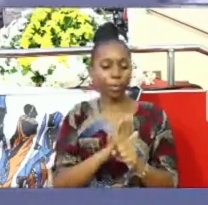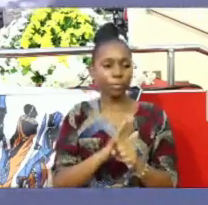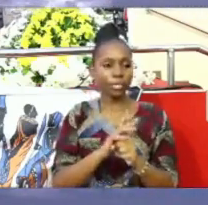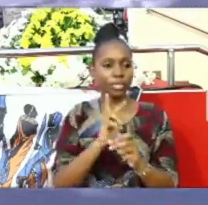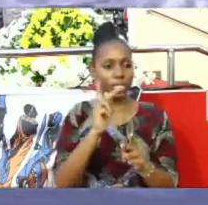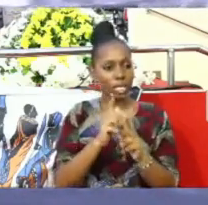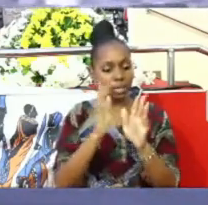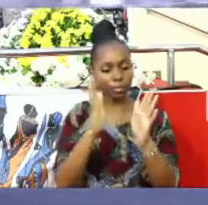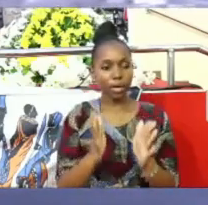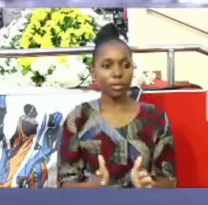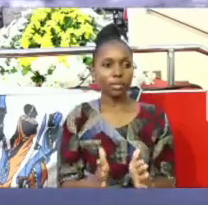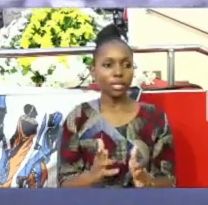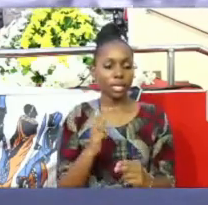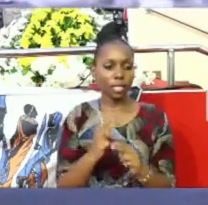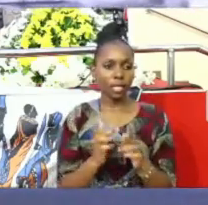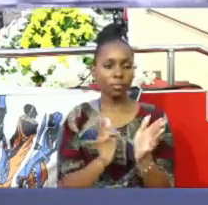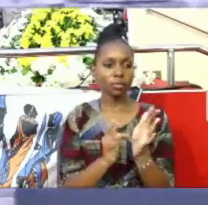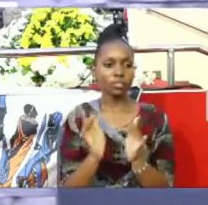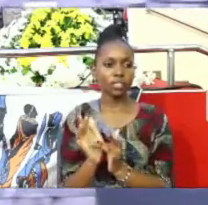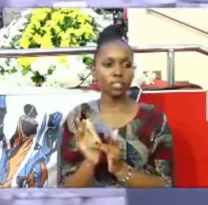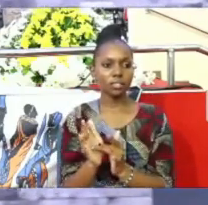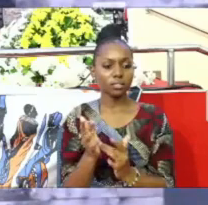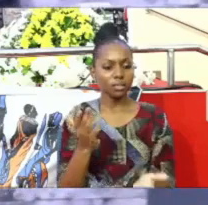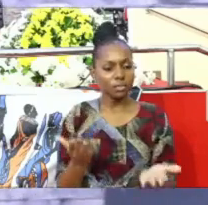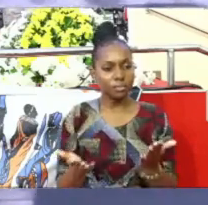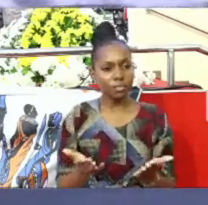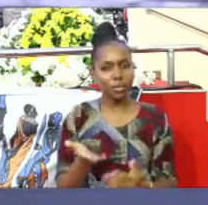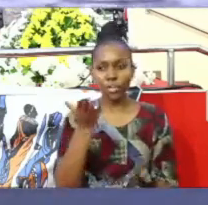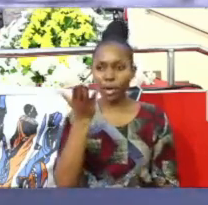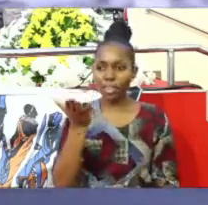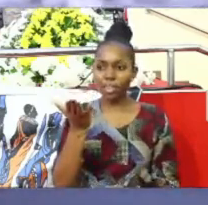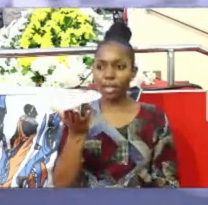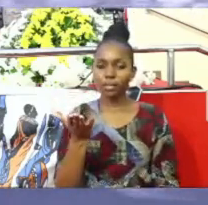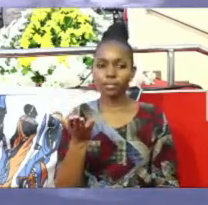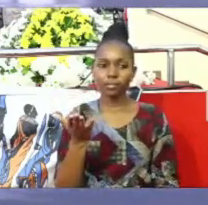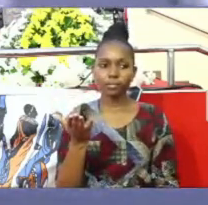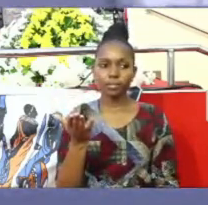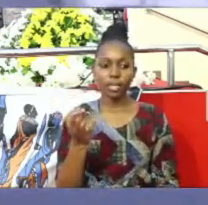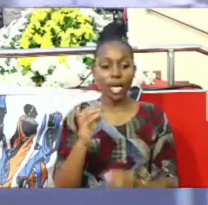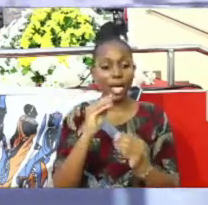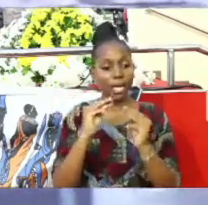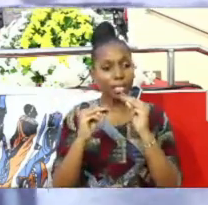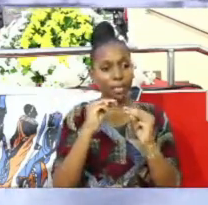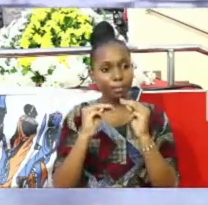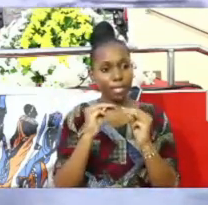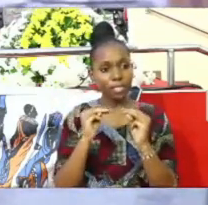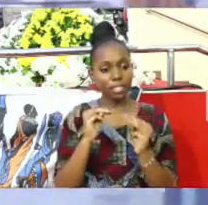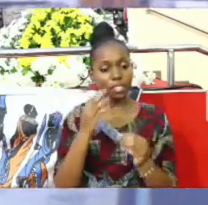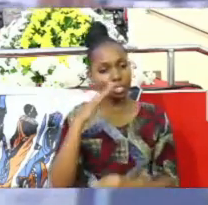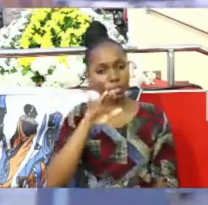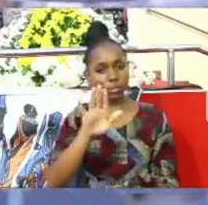In the name of Jesus. You are there this afternoon. And this message is yours as it is